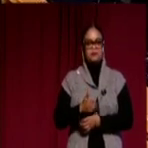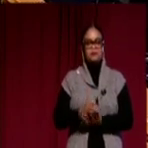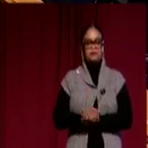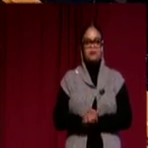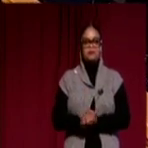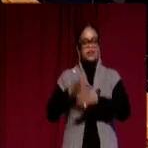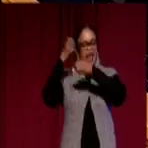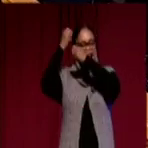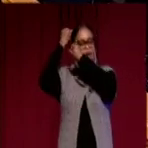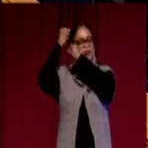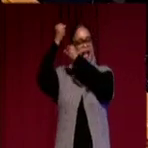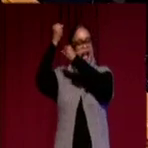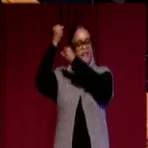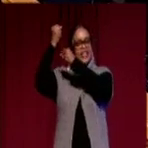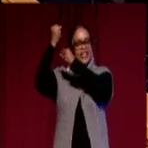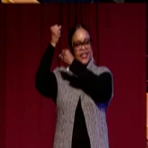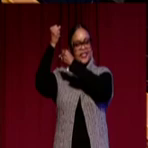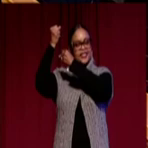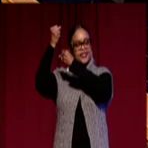I'm confident